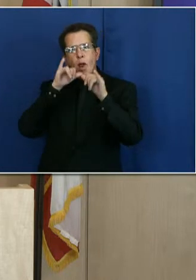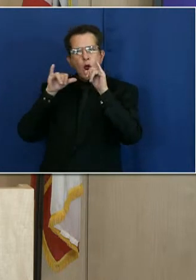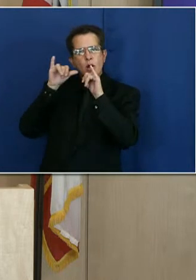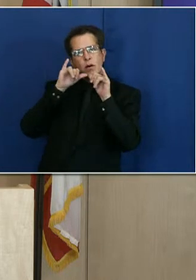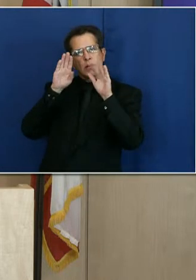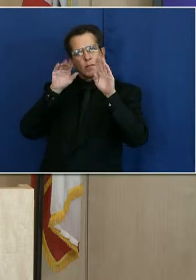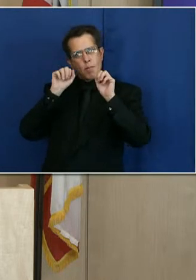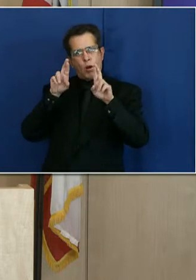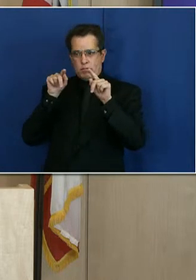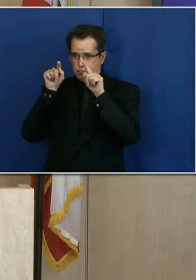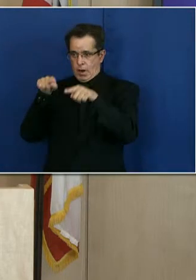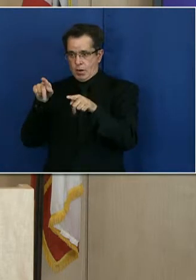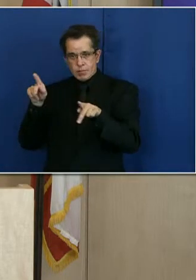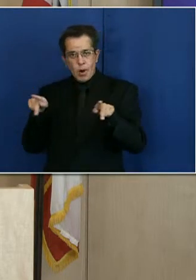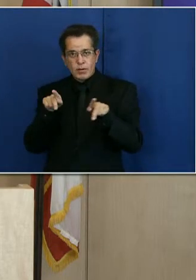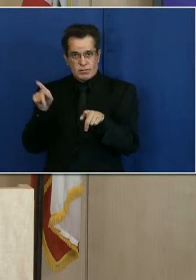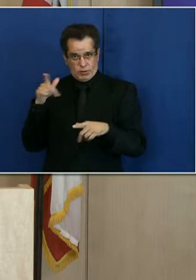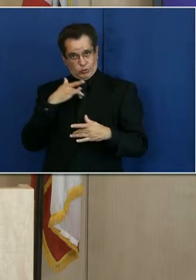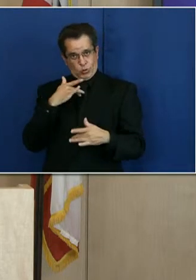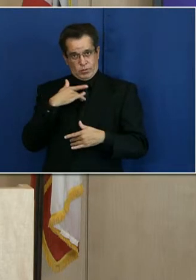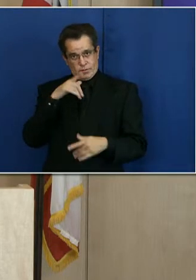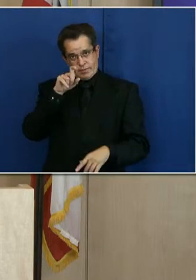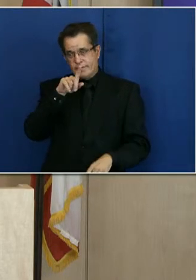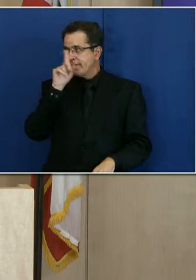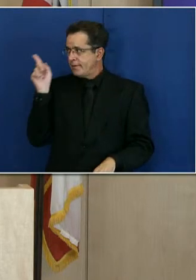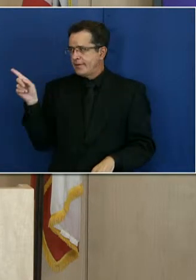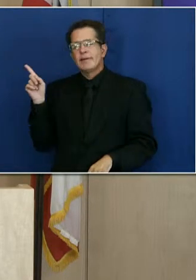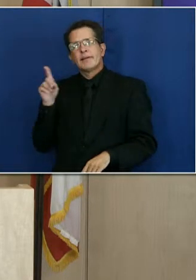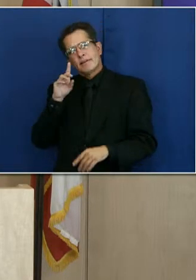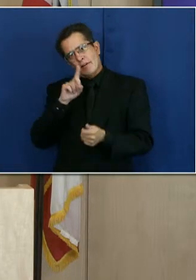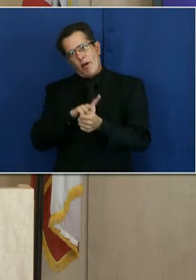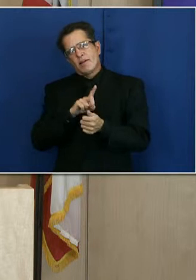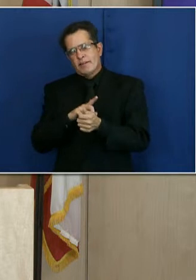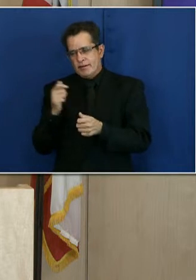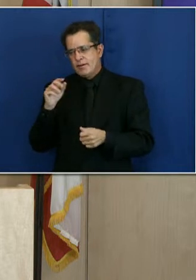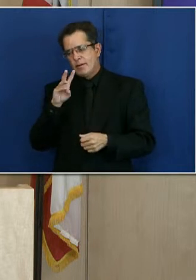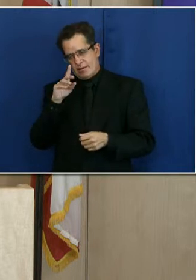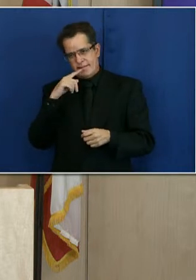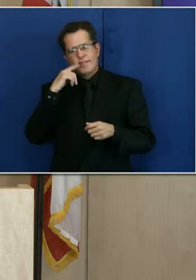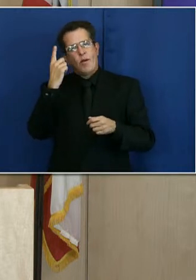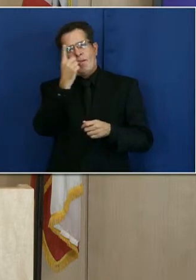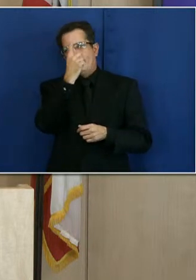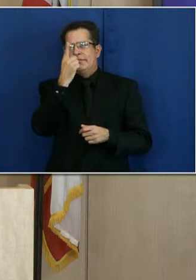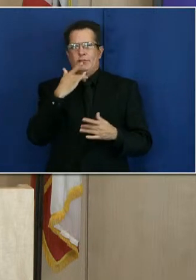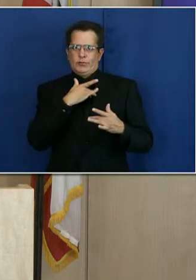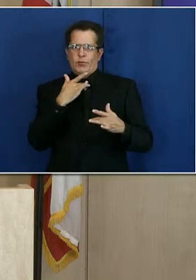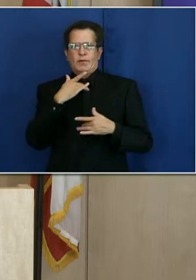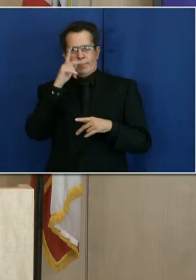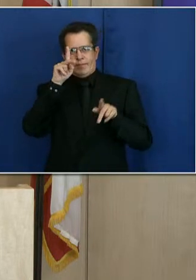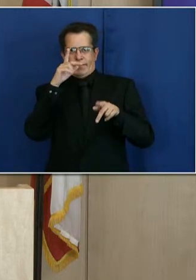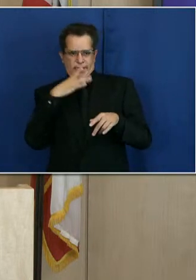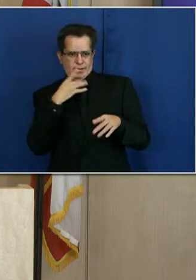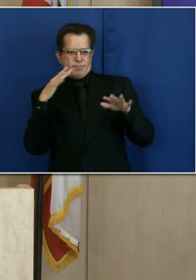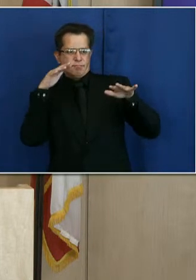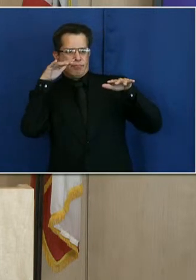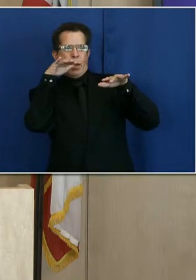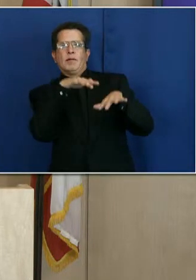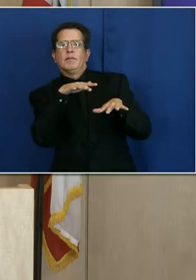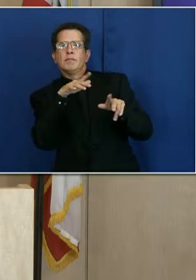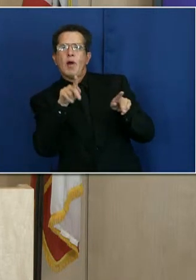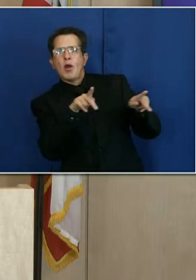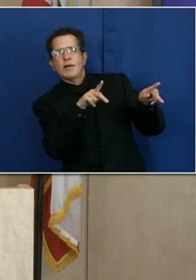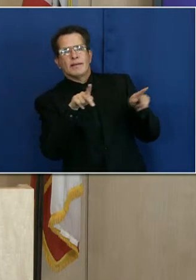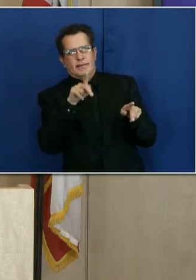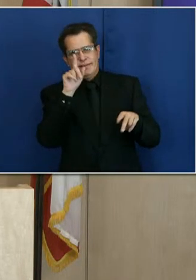games? Well, there is always a concern about gatherings. That's why the state will be issuing